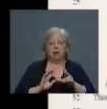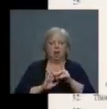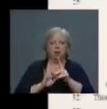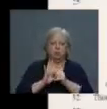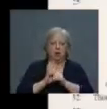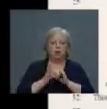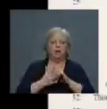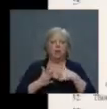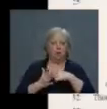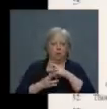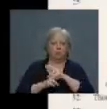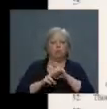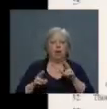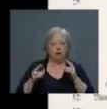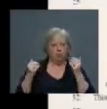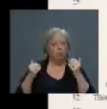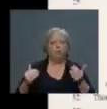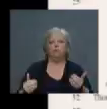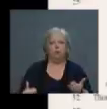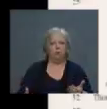contracts that we're ready to move forward on